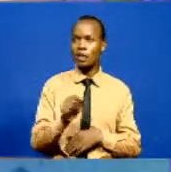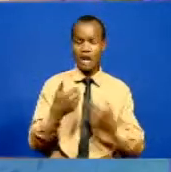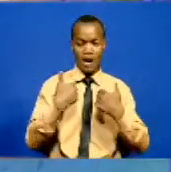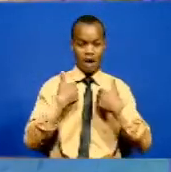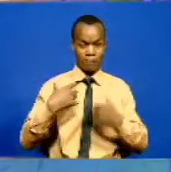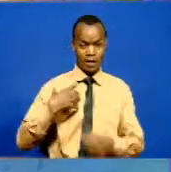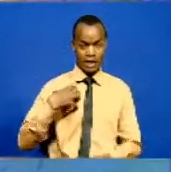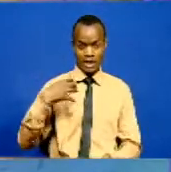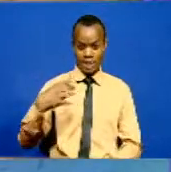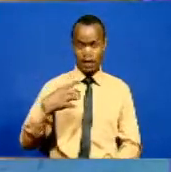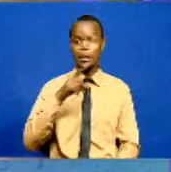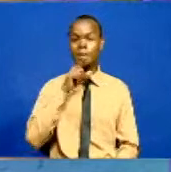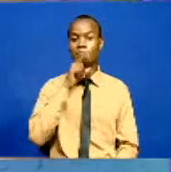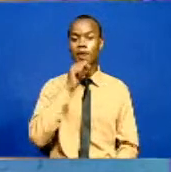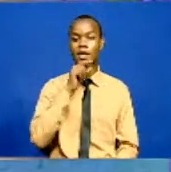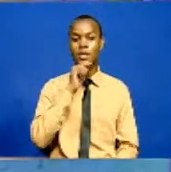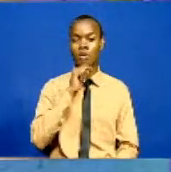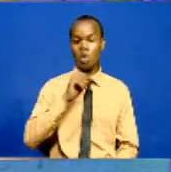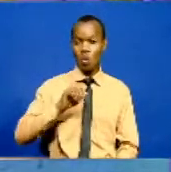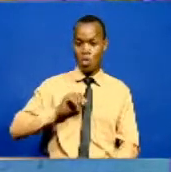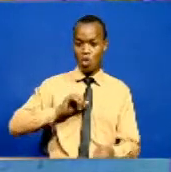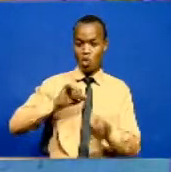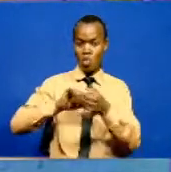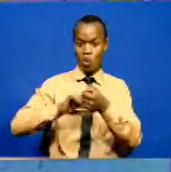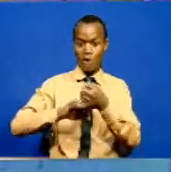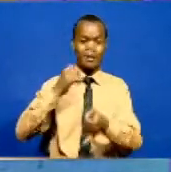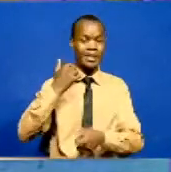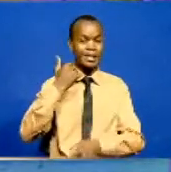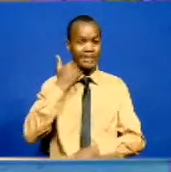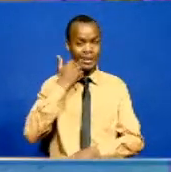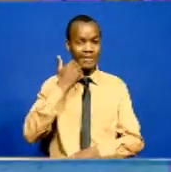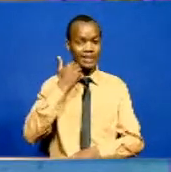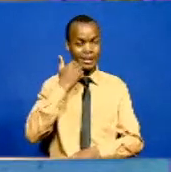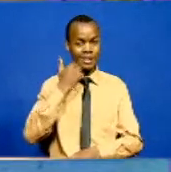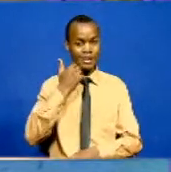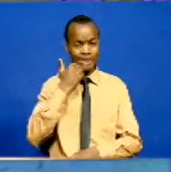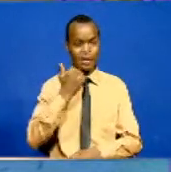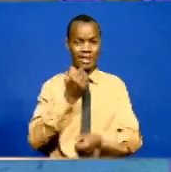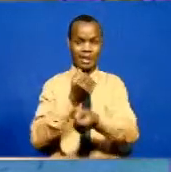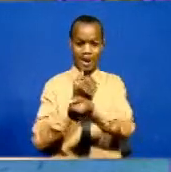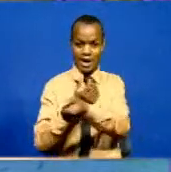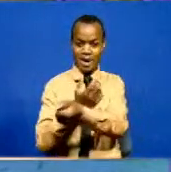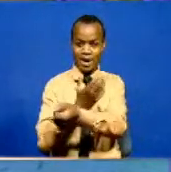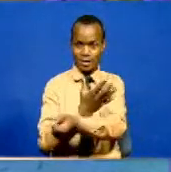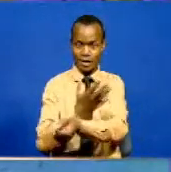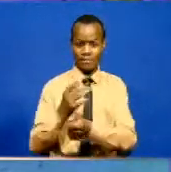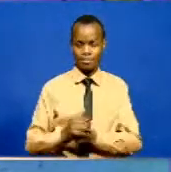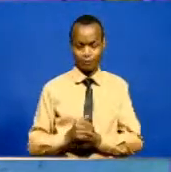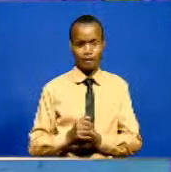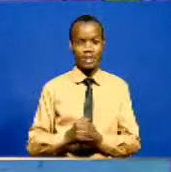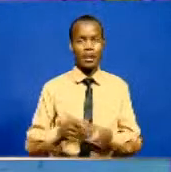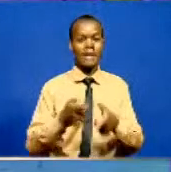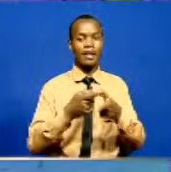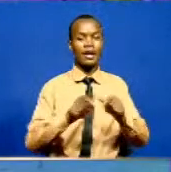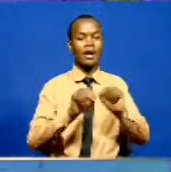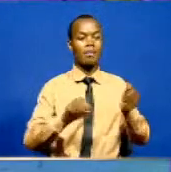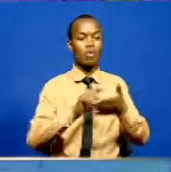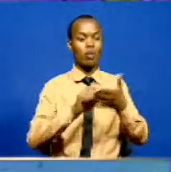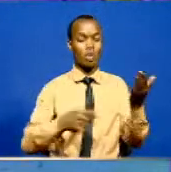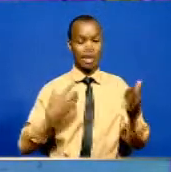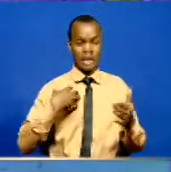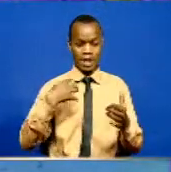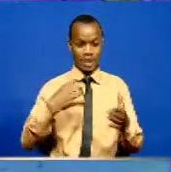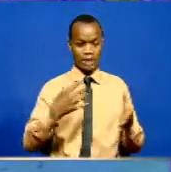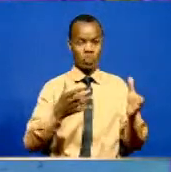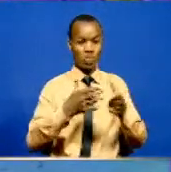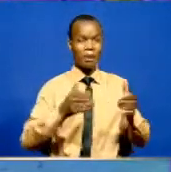man, his wife became sick of breast cancer, and they put an advertisement all over the world for